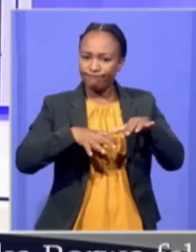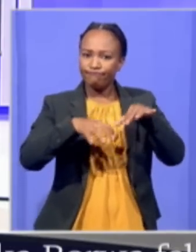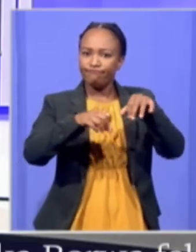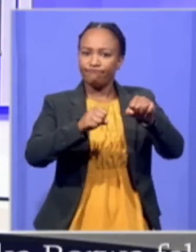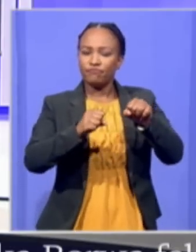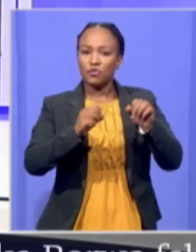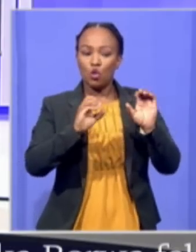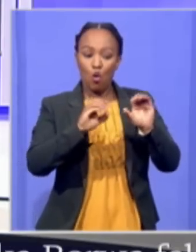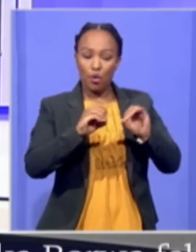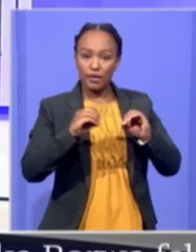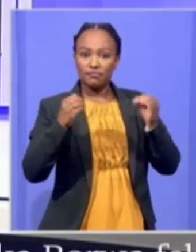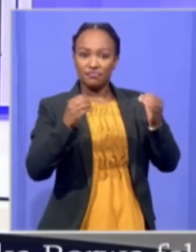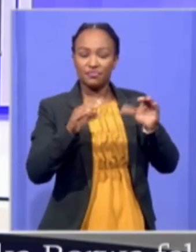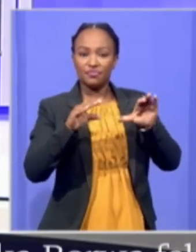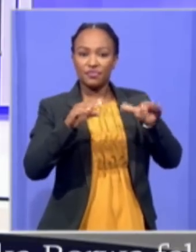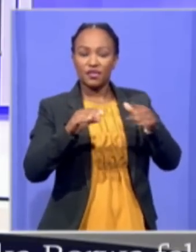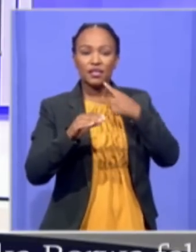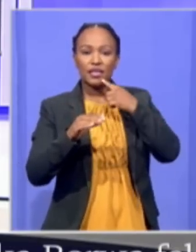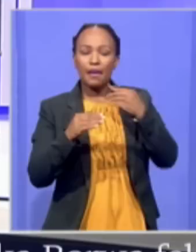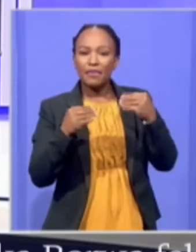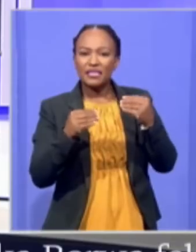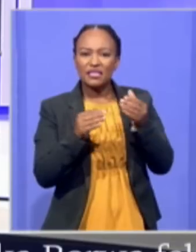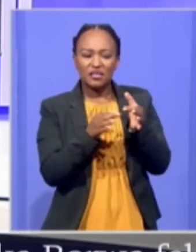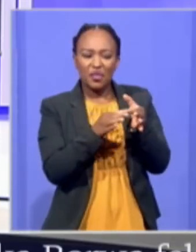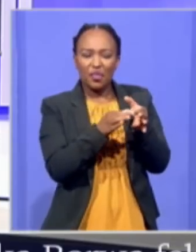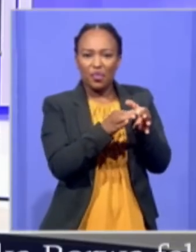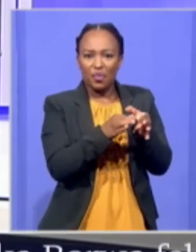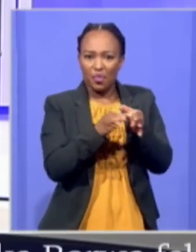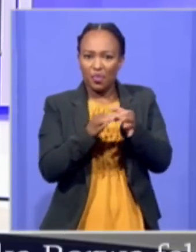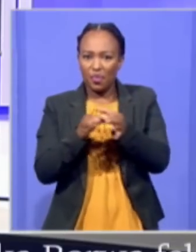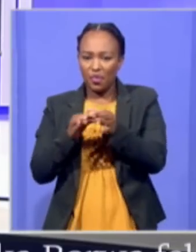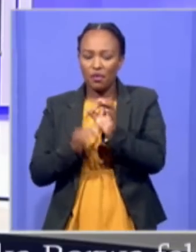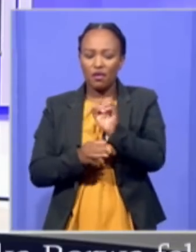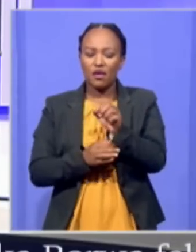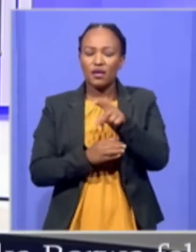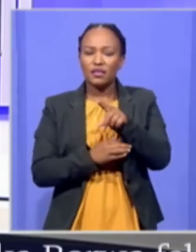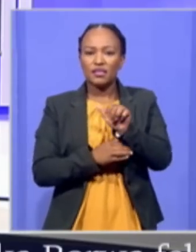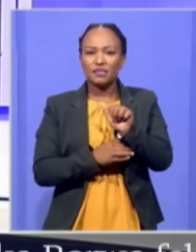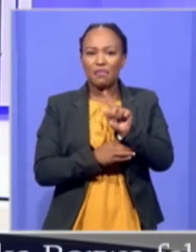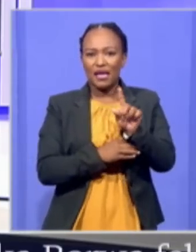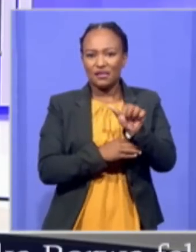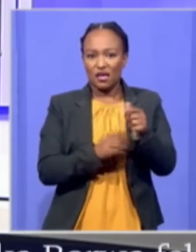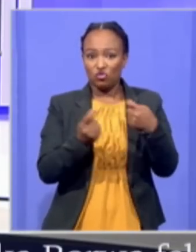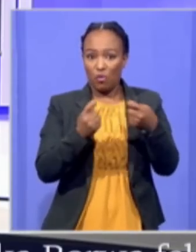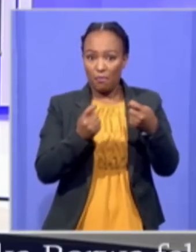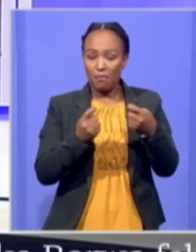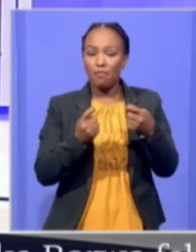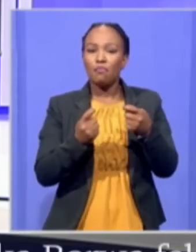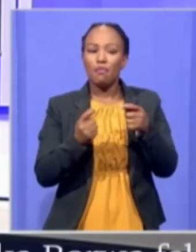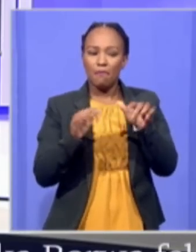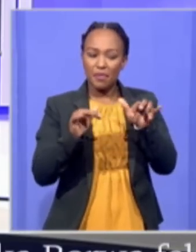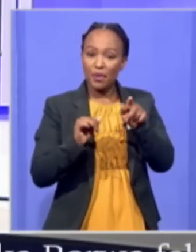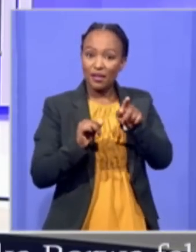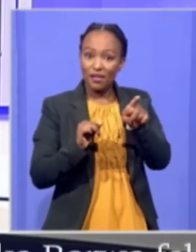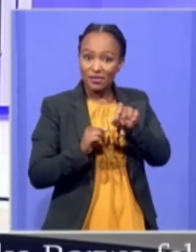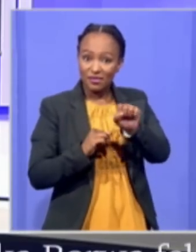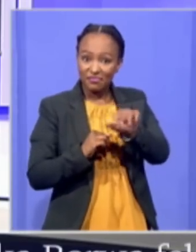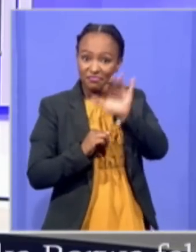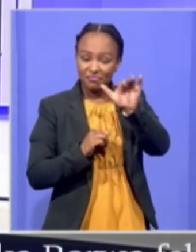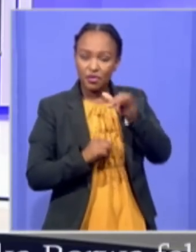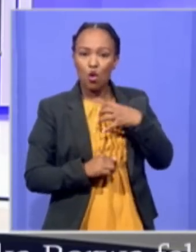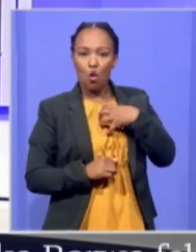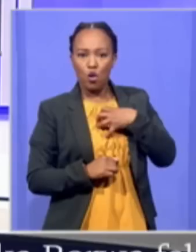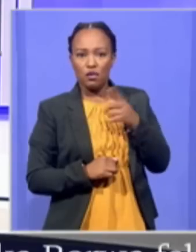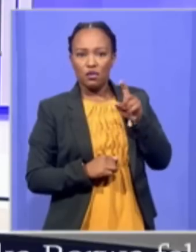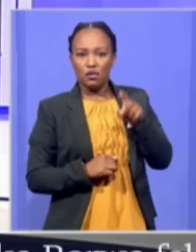tše sephetho sa gore dikgwebo tše nnyane go balwa le dispaza shops di be matsogong a badudi ba Afrika Borwa. Seo se tšweletše nakong ya ge ANC